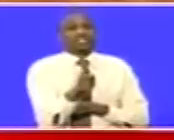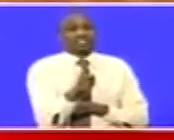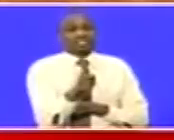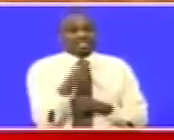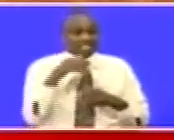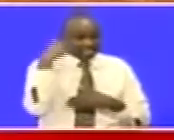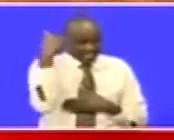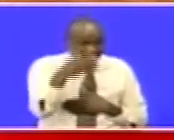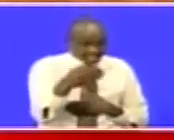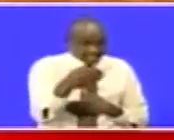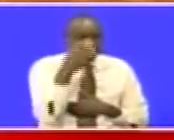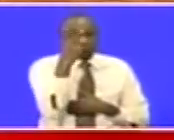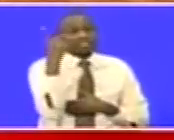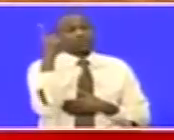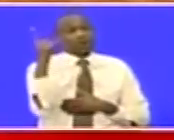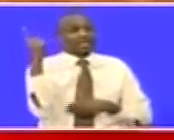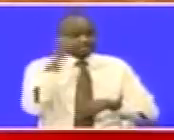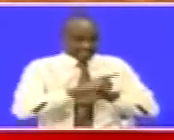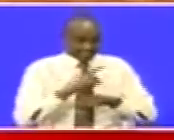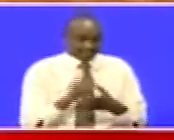the next 21 days?